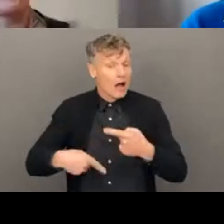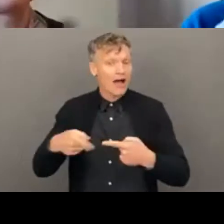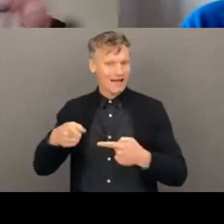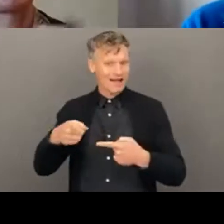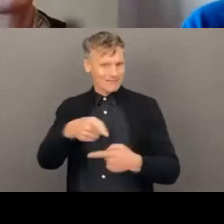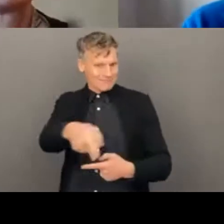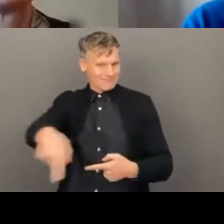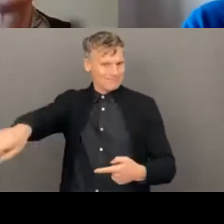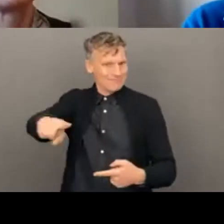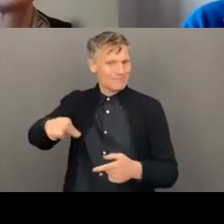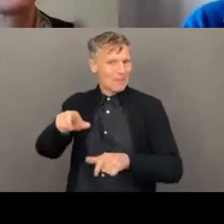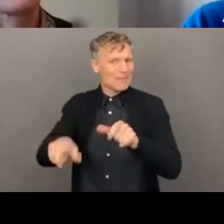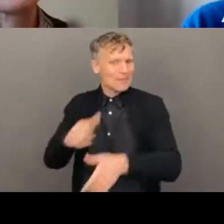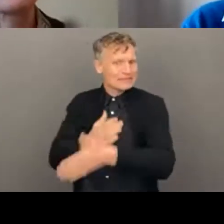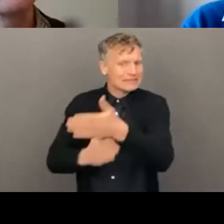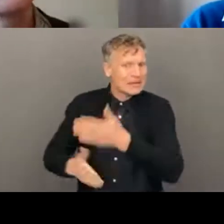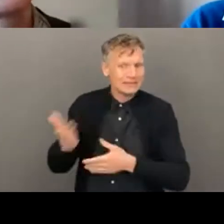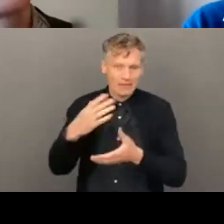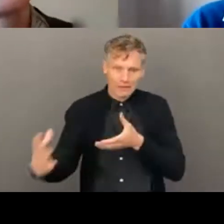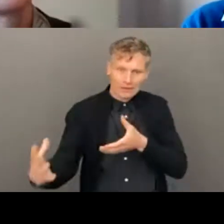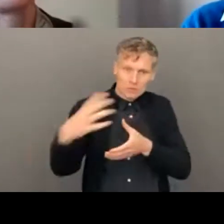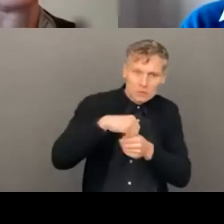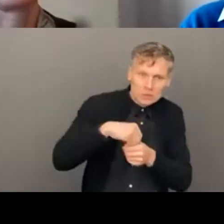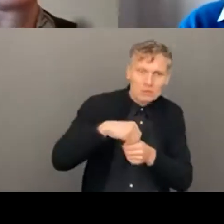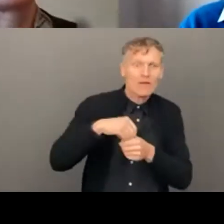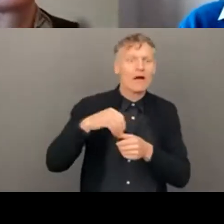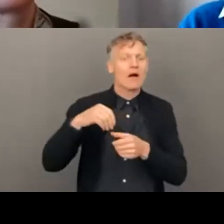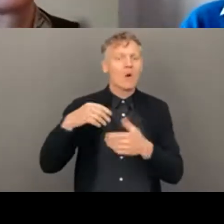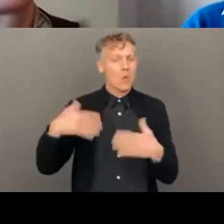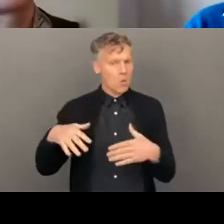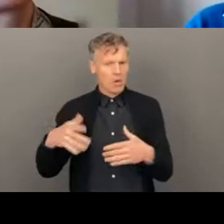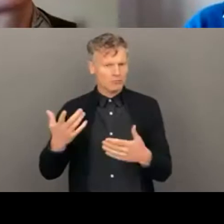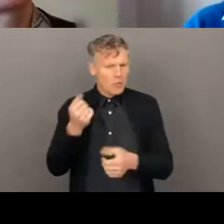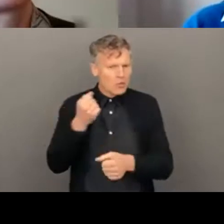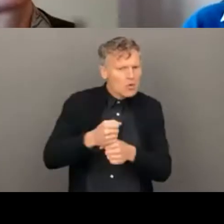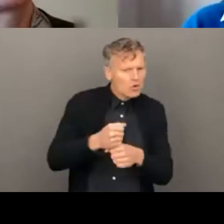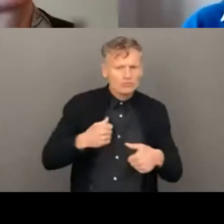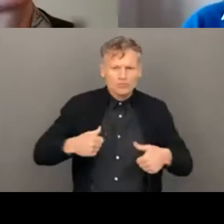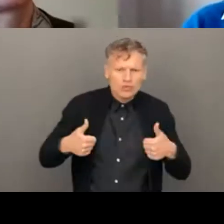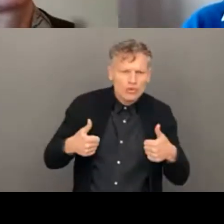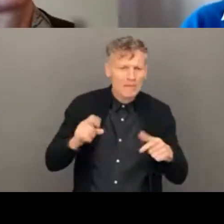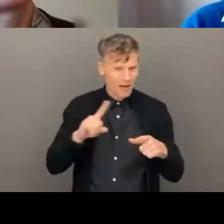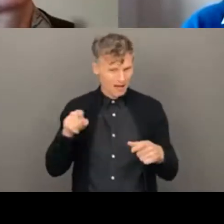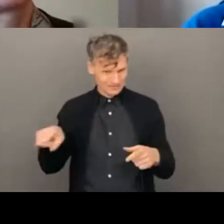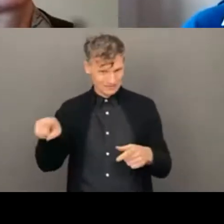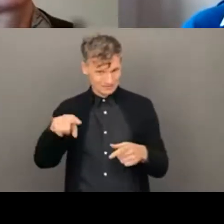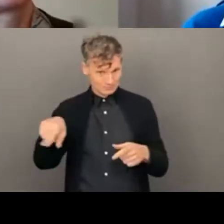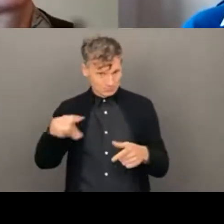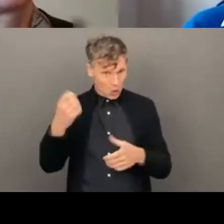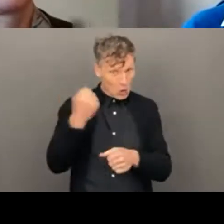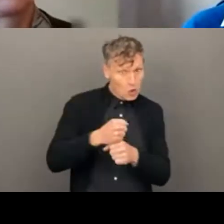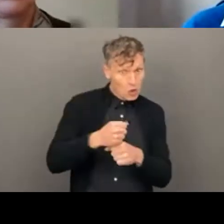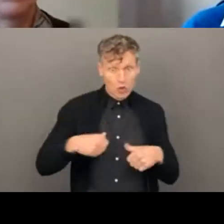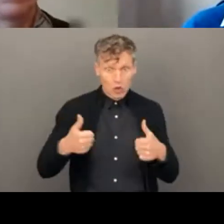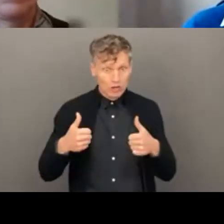organizations, we need to understand the barriers, the attitudinal barriers, the environmental barriers, the systemic exclusion that people